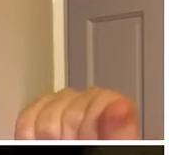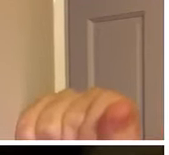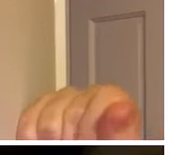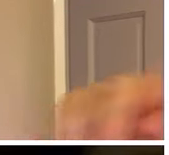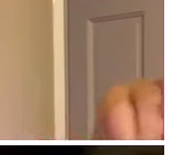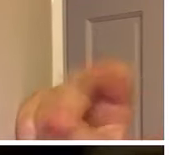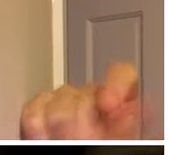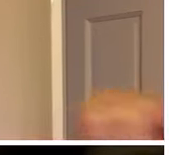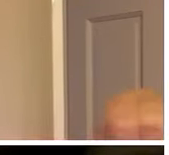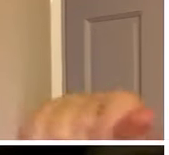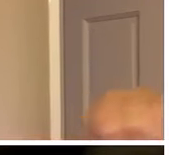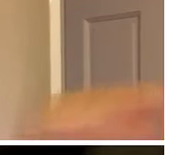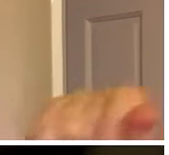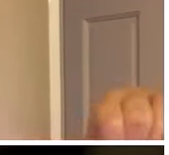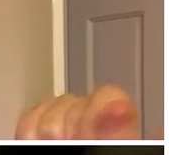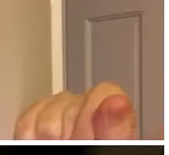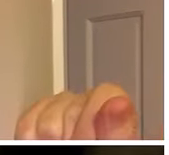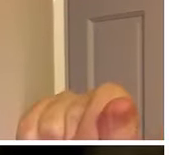that I get